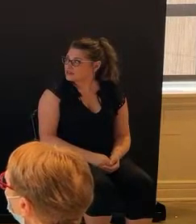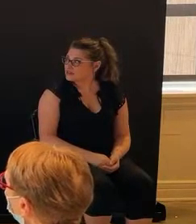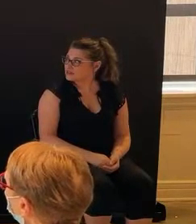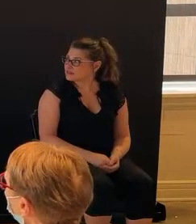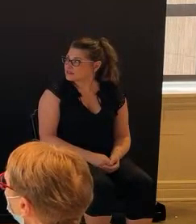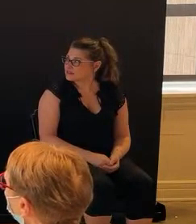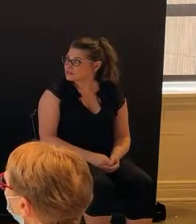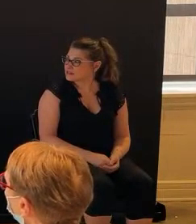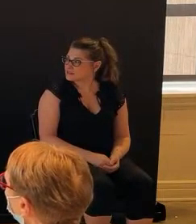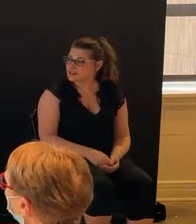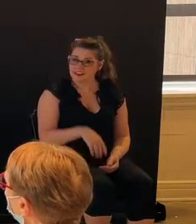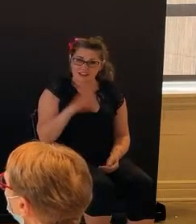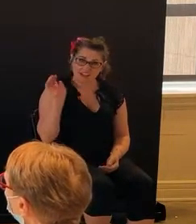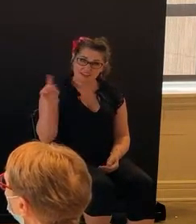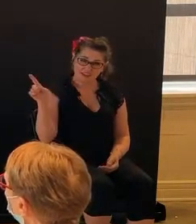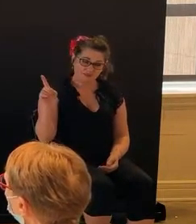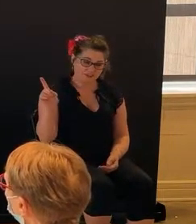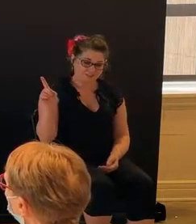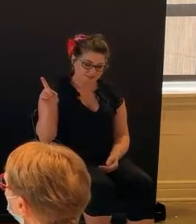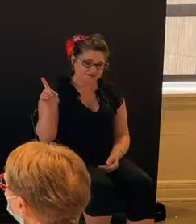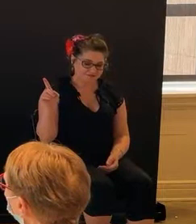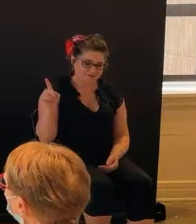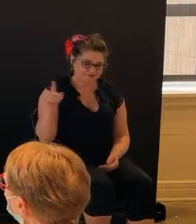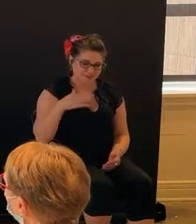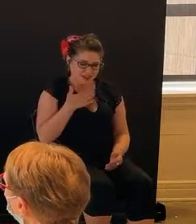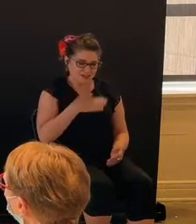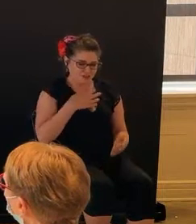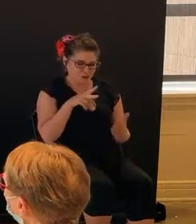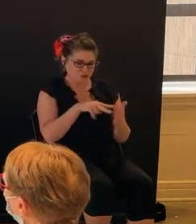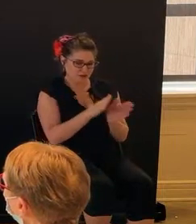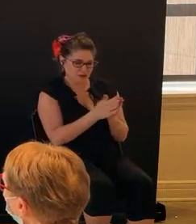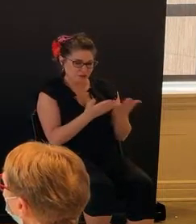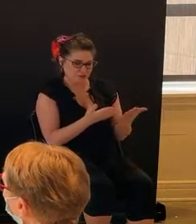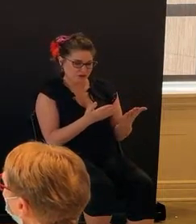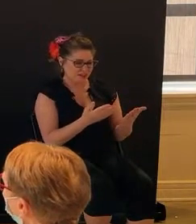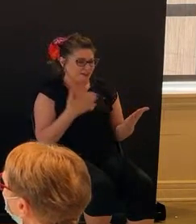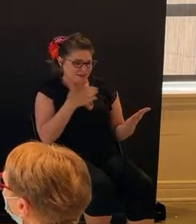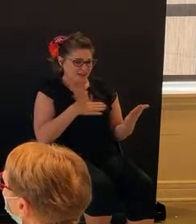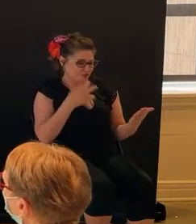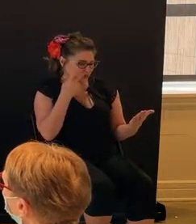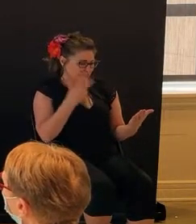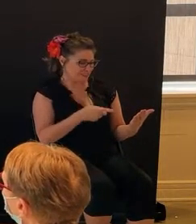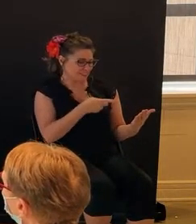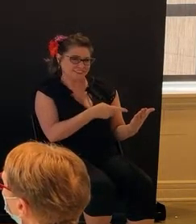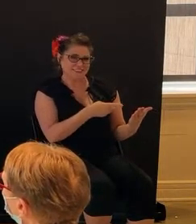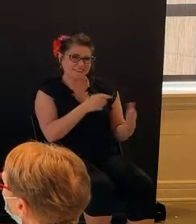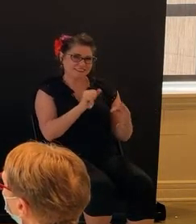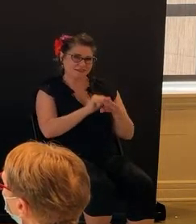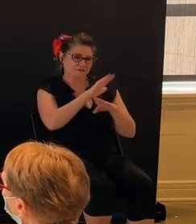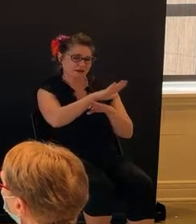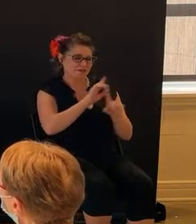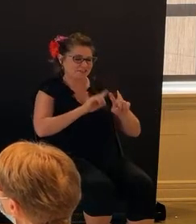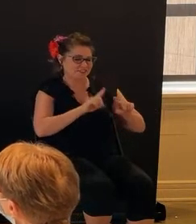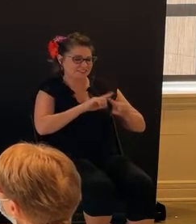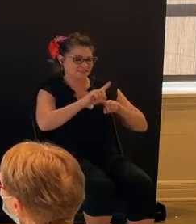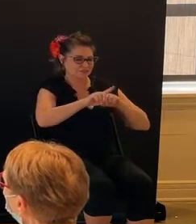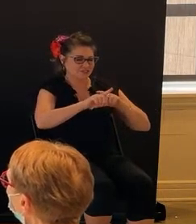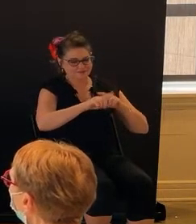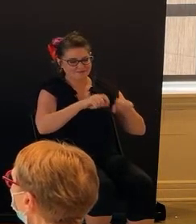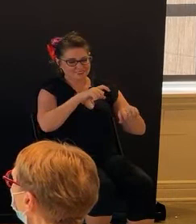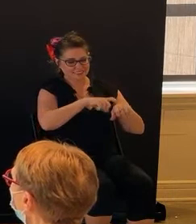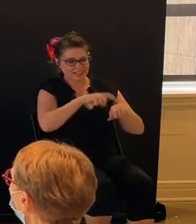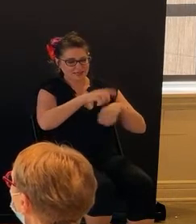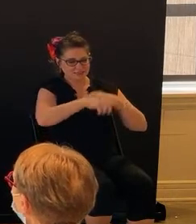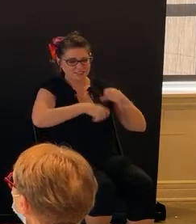one of the things that I really enjoyed about the book was seeing Mount St. Helens at all these sort of different times of year. So these are some bear tracks from